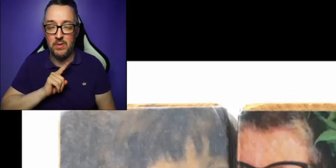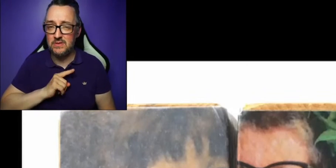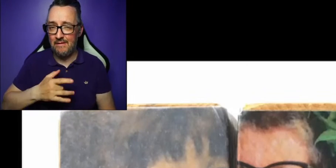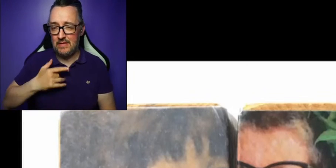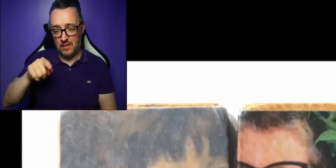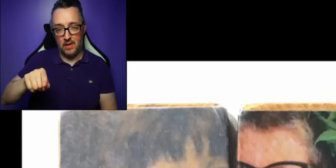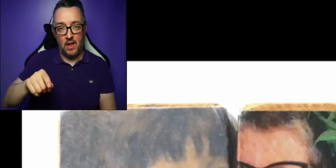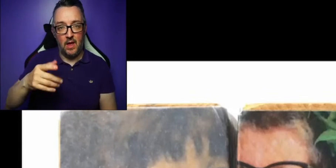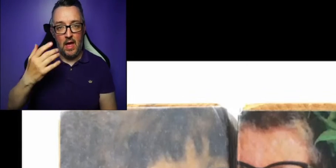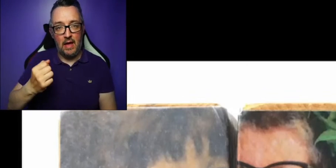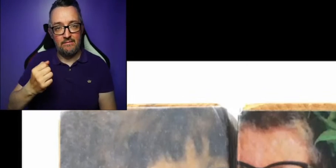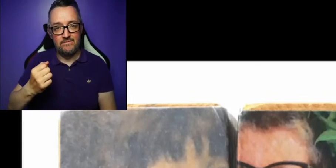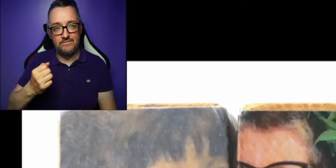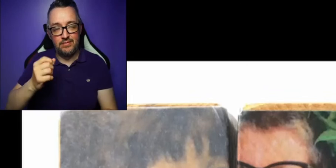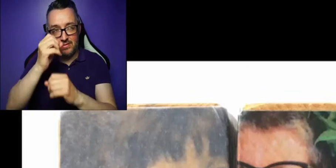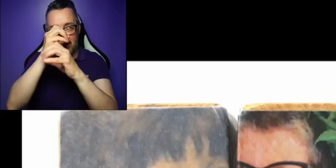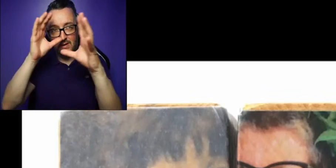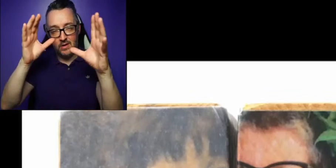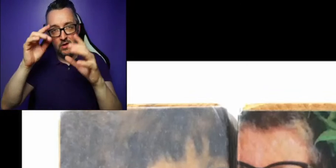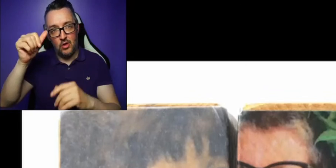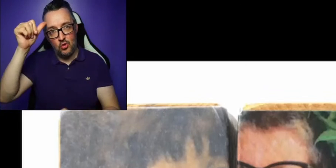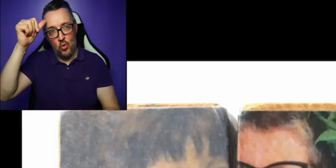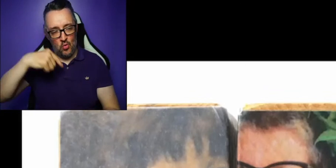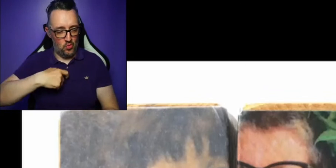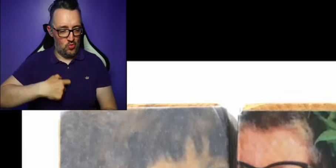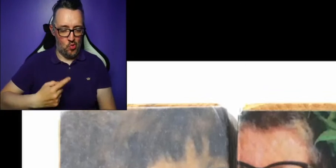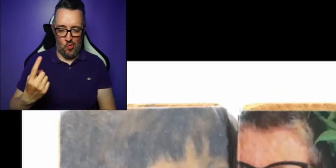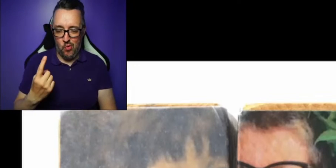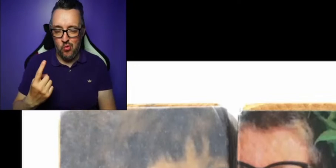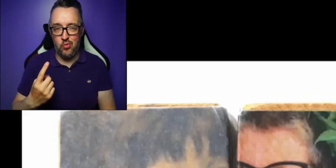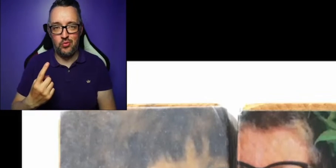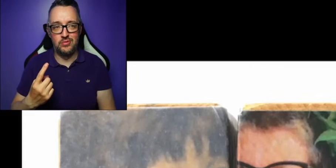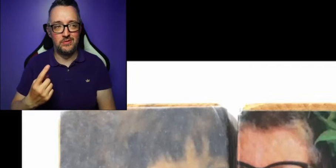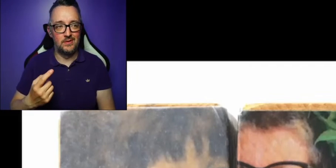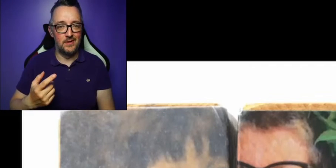I think she had all the right ideas. She knew who she was.